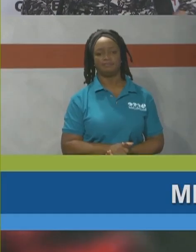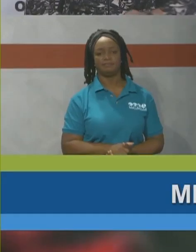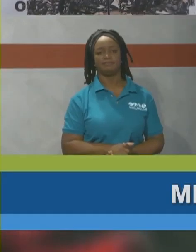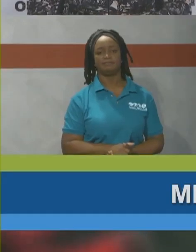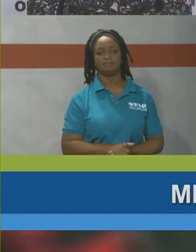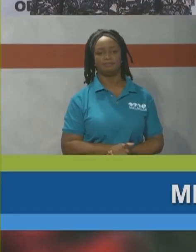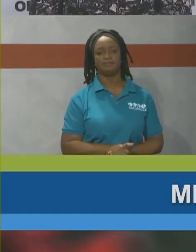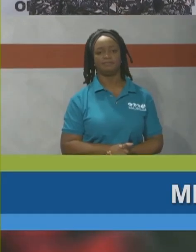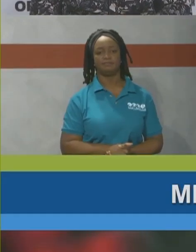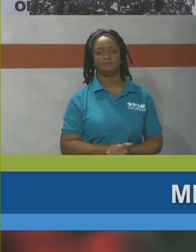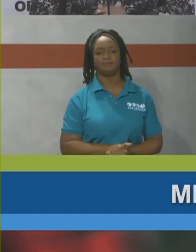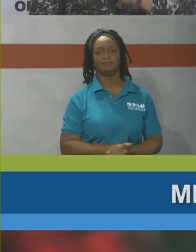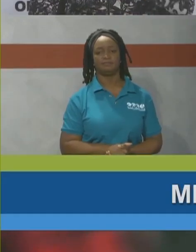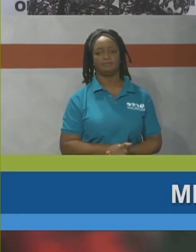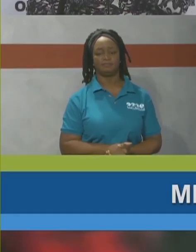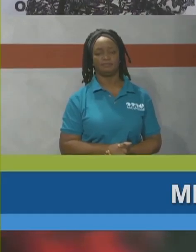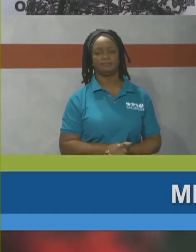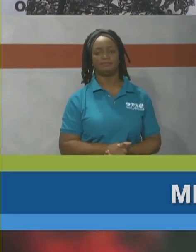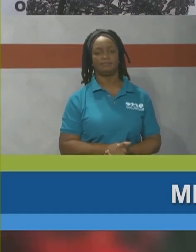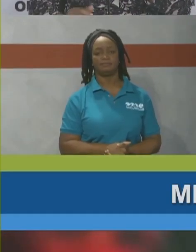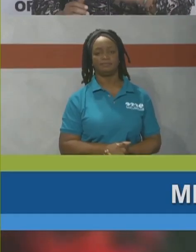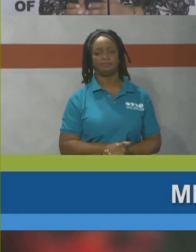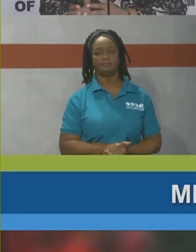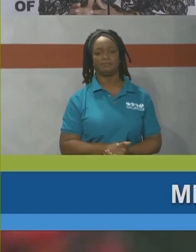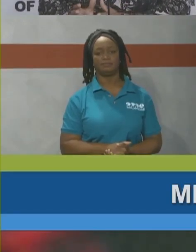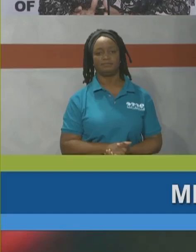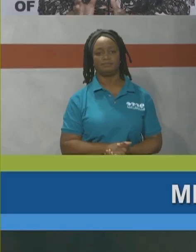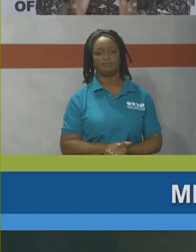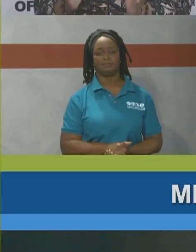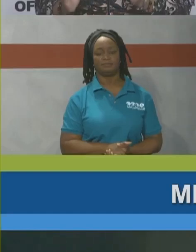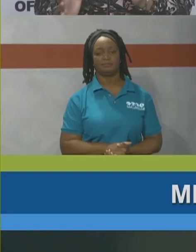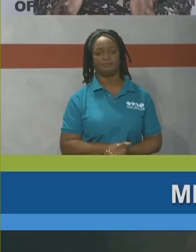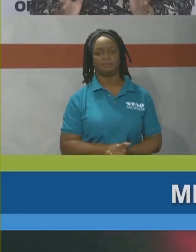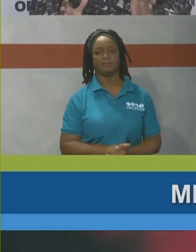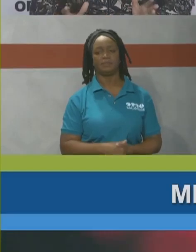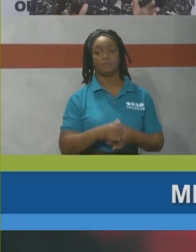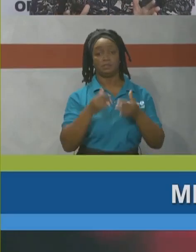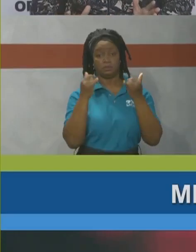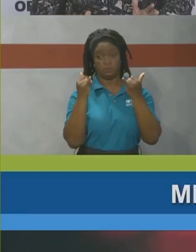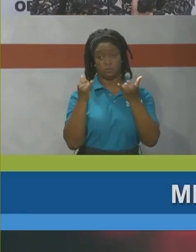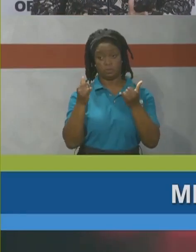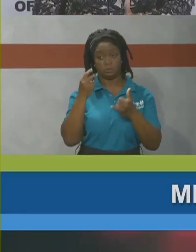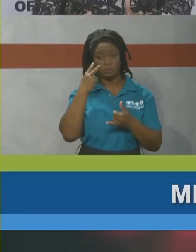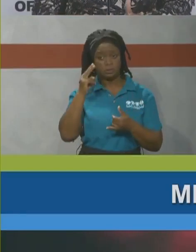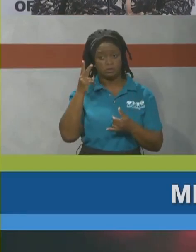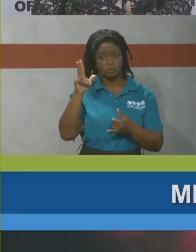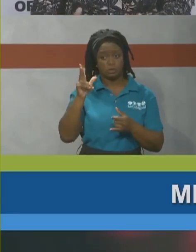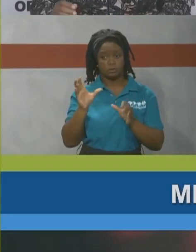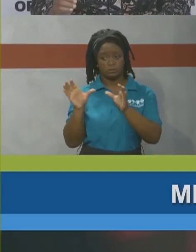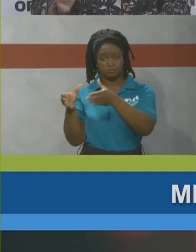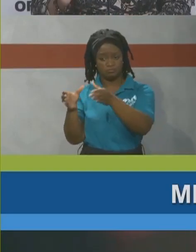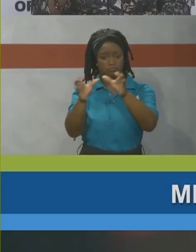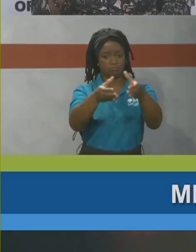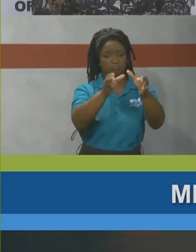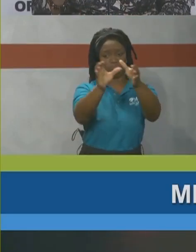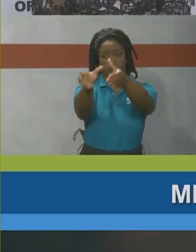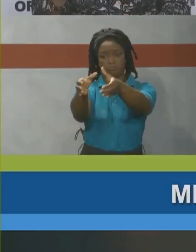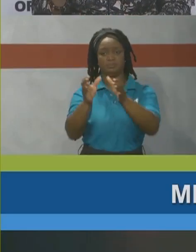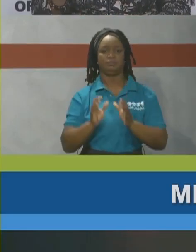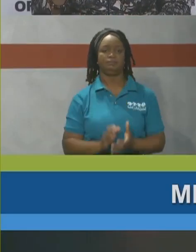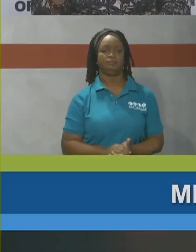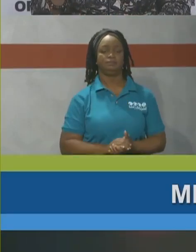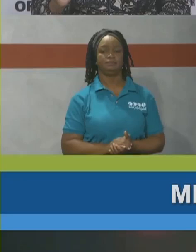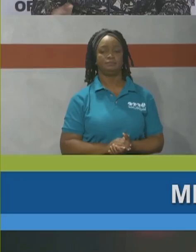So in terms of just a micro summary, so we can appreciate the landscape. So we're looking at like three groups per se. We're seeing that if